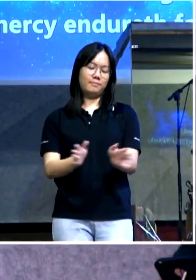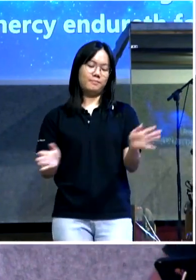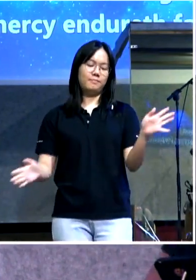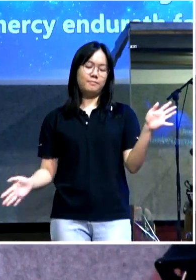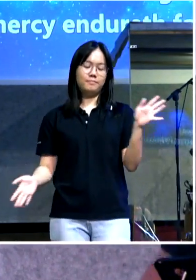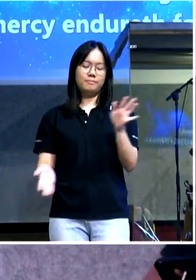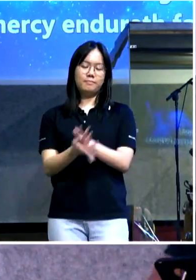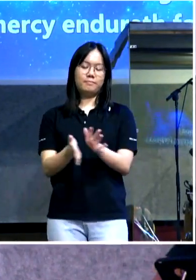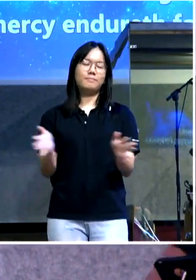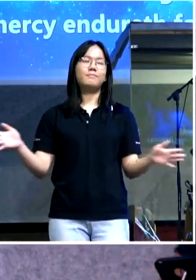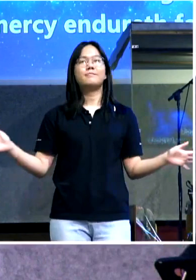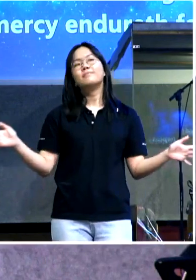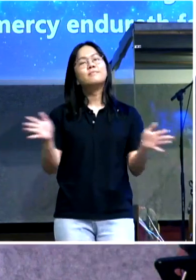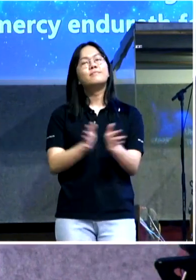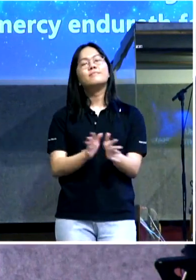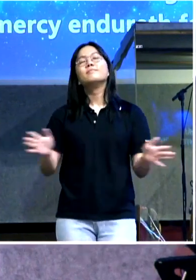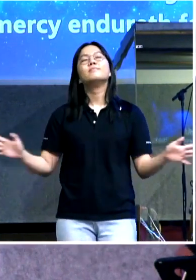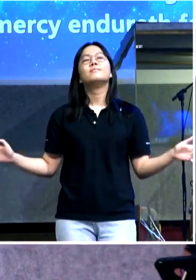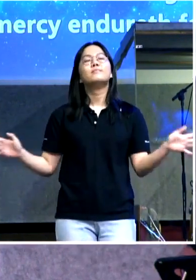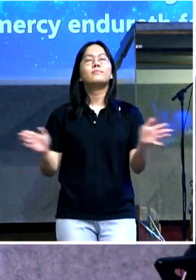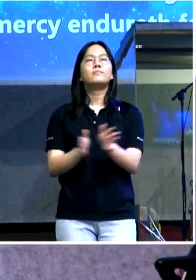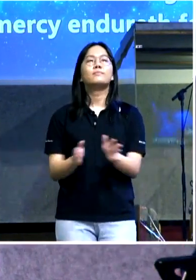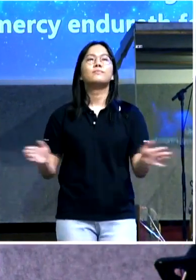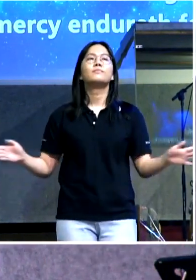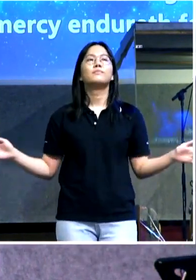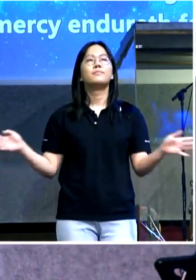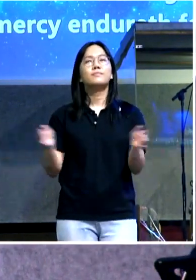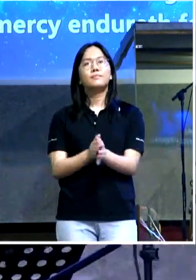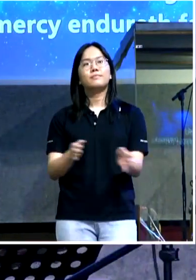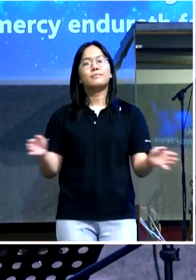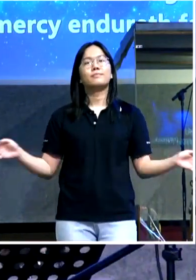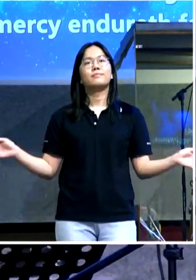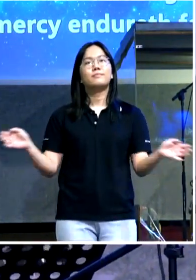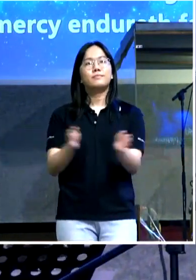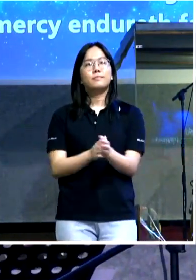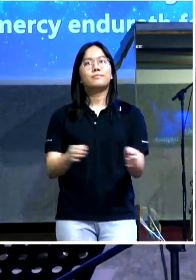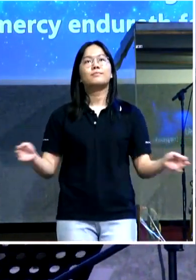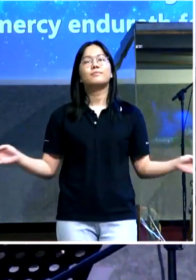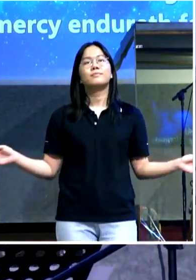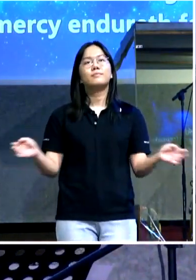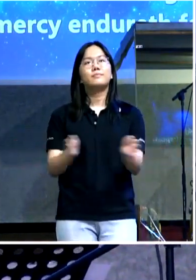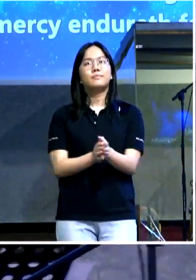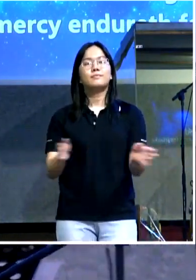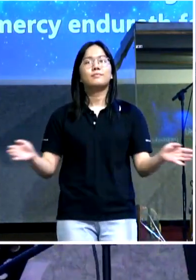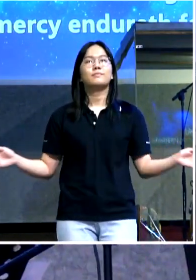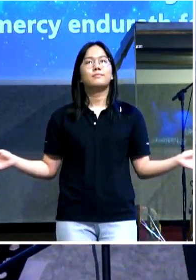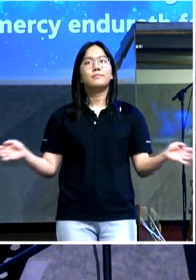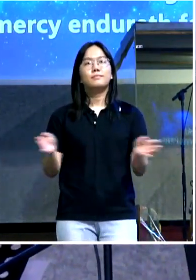Together.